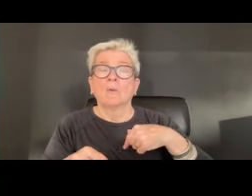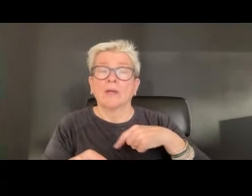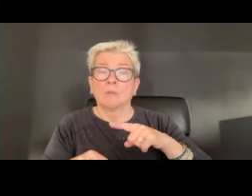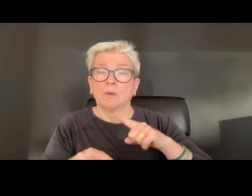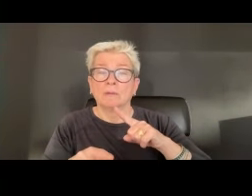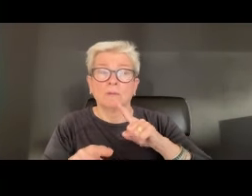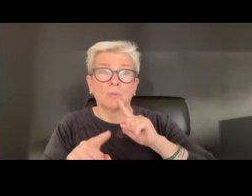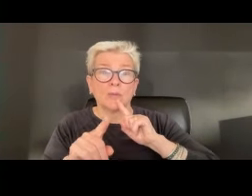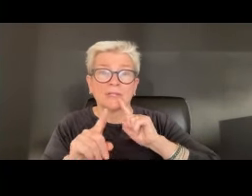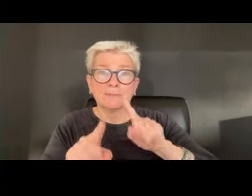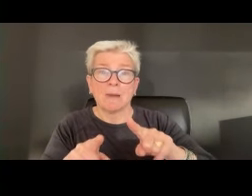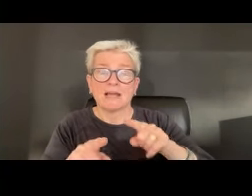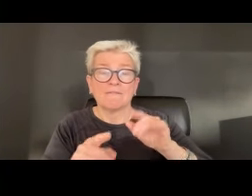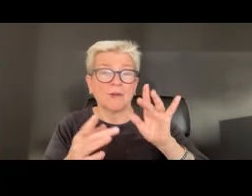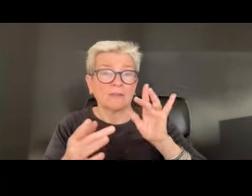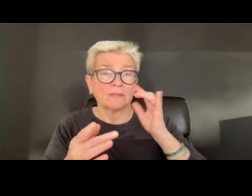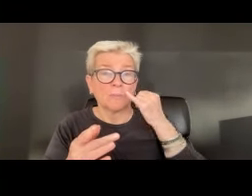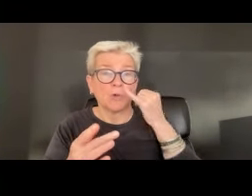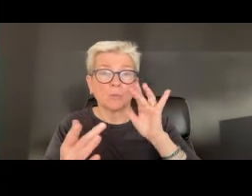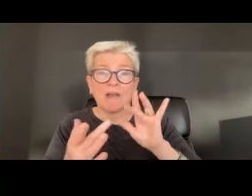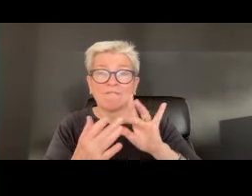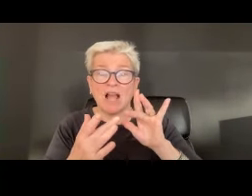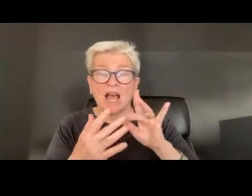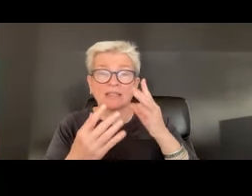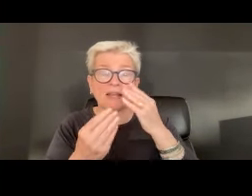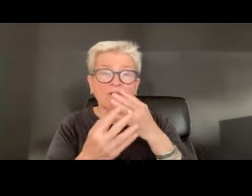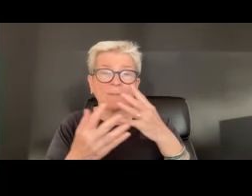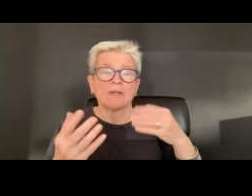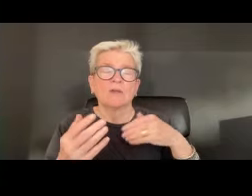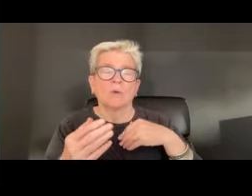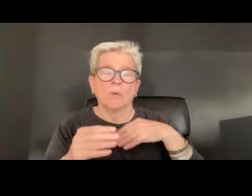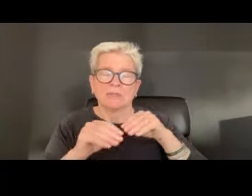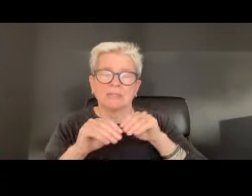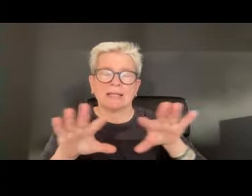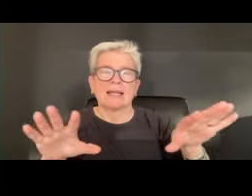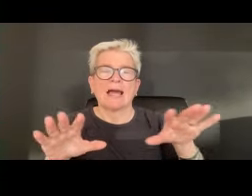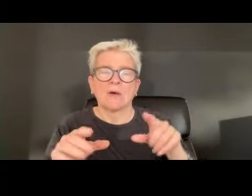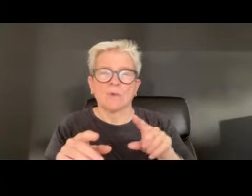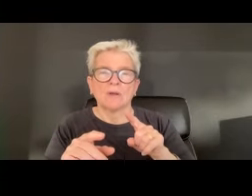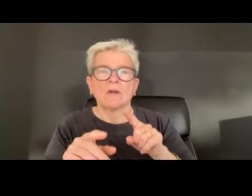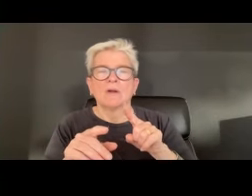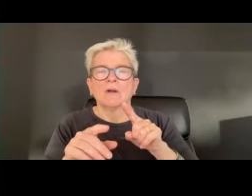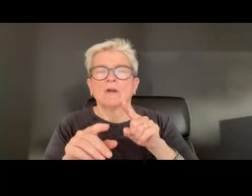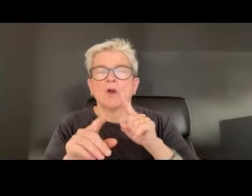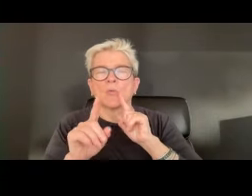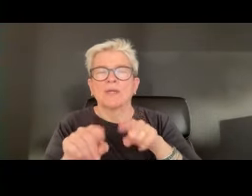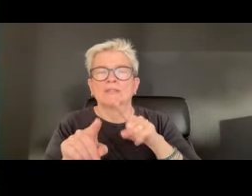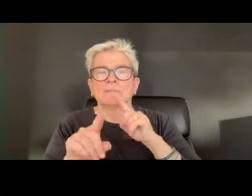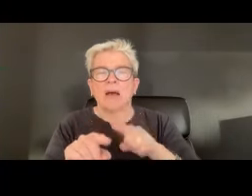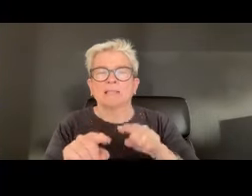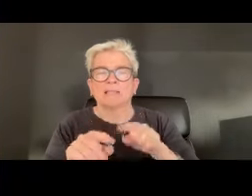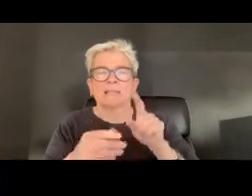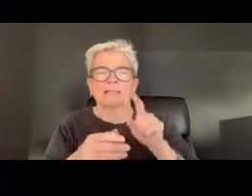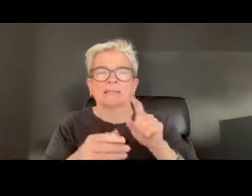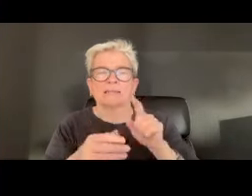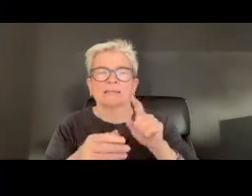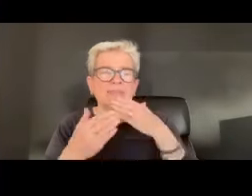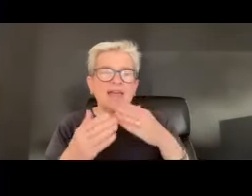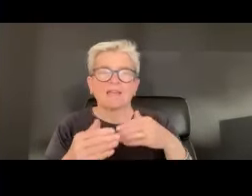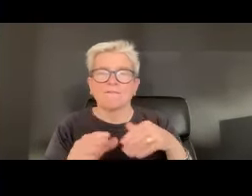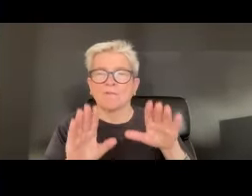if we have contact information or other ways to get responses out in writing, we'll try to do that. Thanks for all great questions all